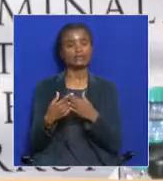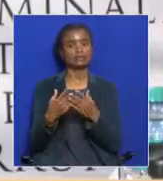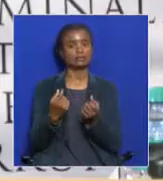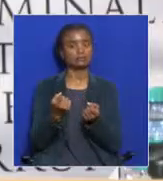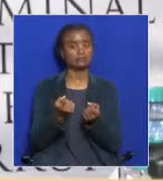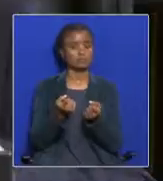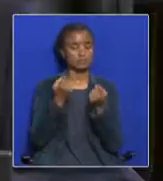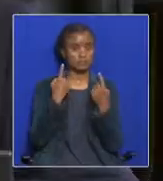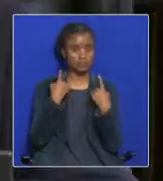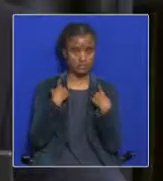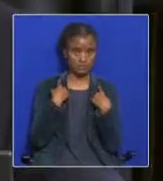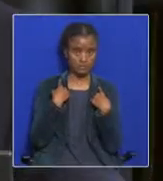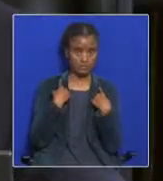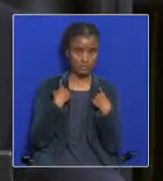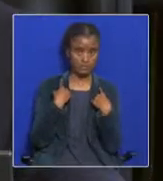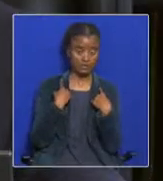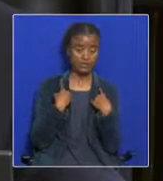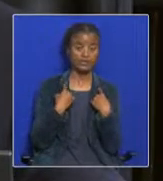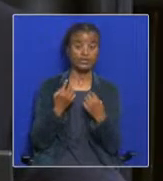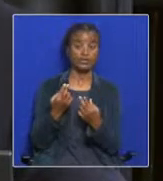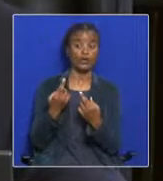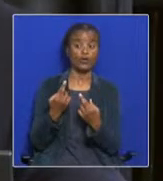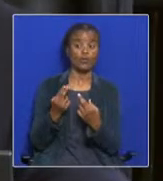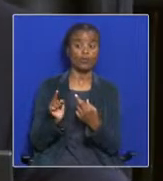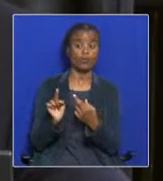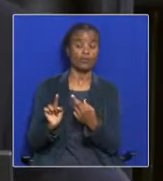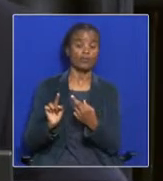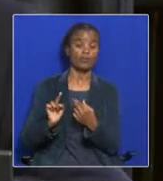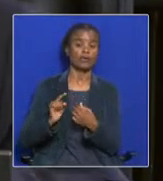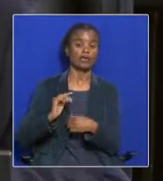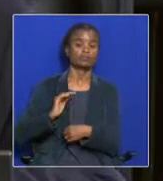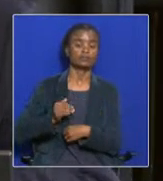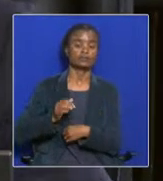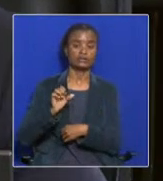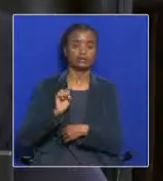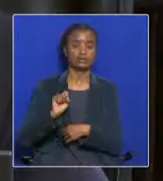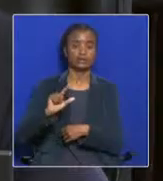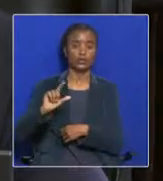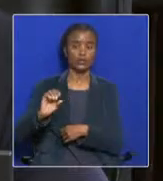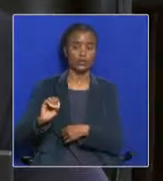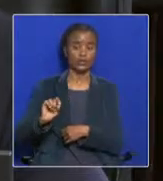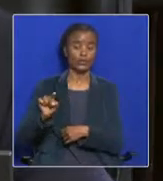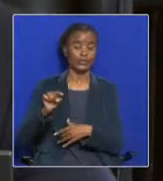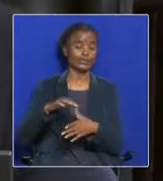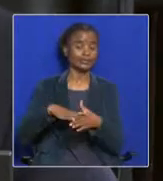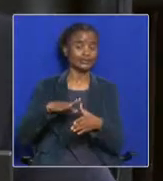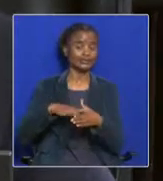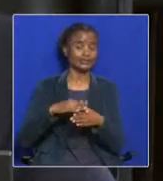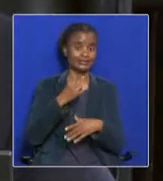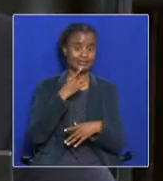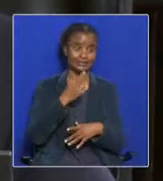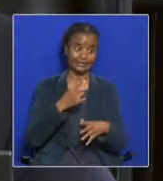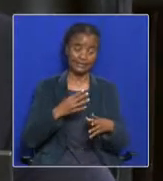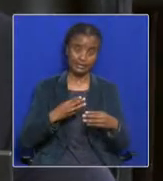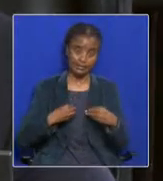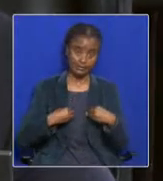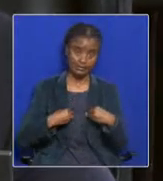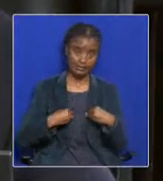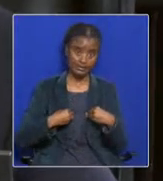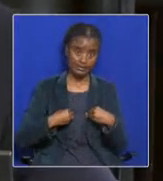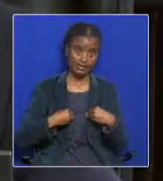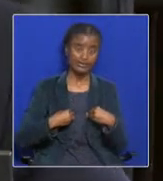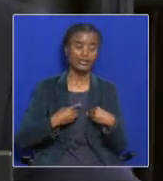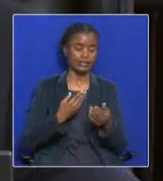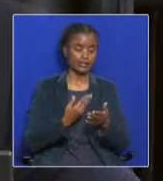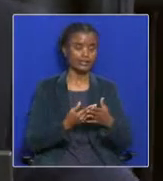Ms. Sildo did not mean that the reasons that she says she accepts are acceptable. Yes, Chair.